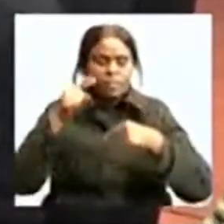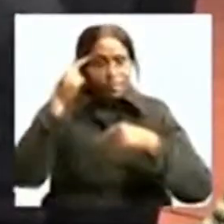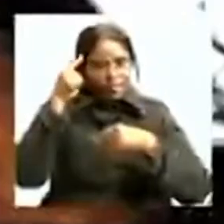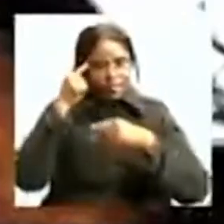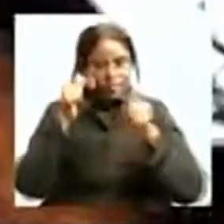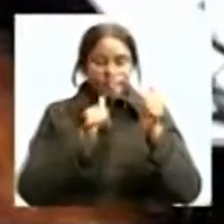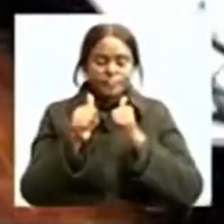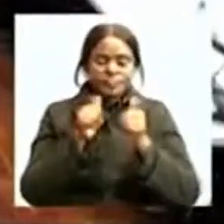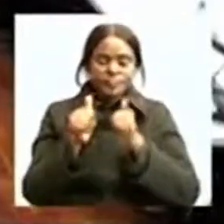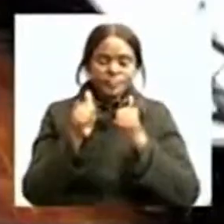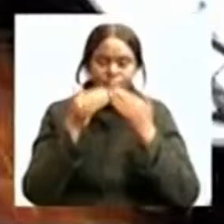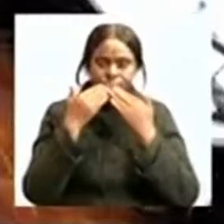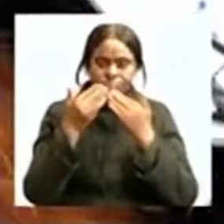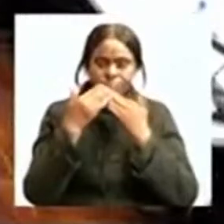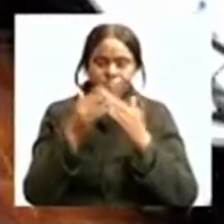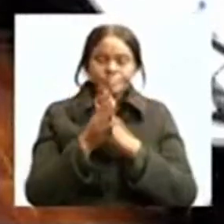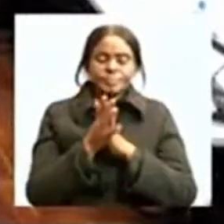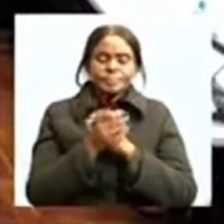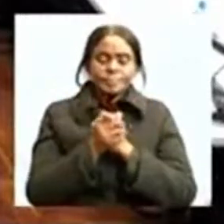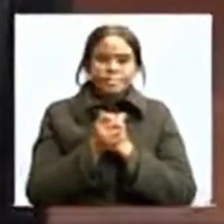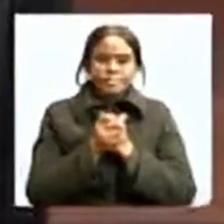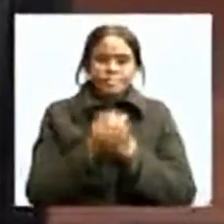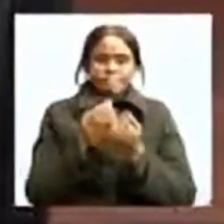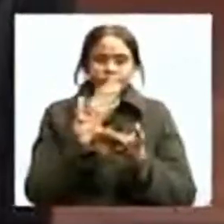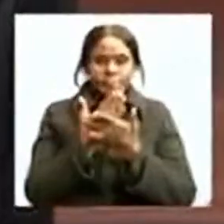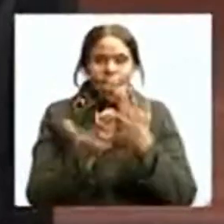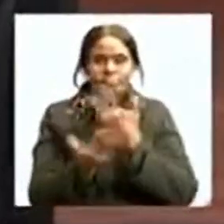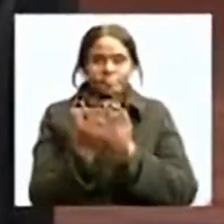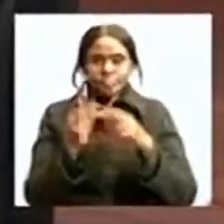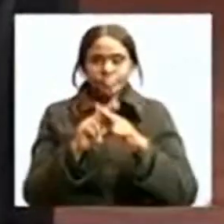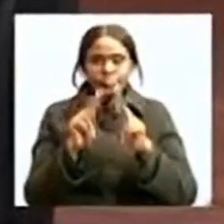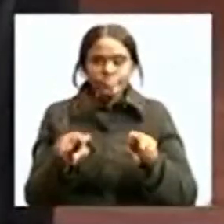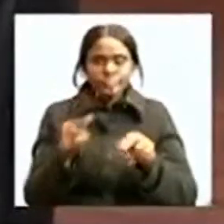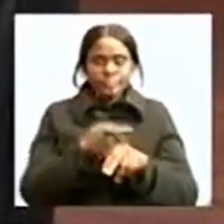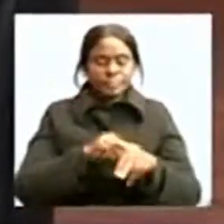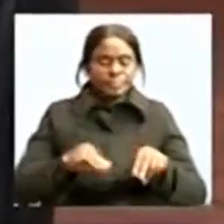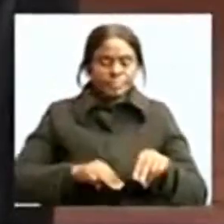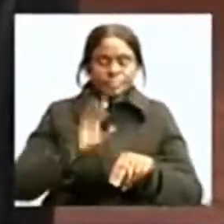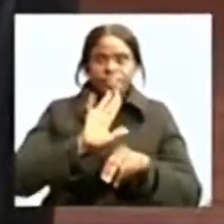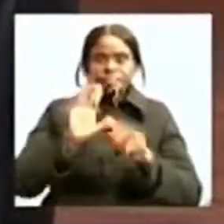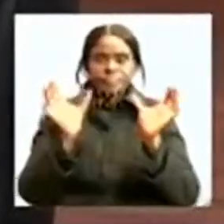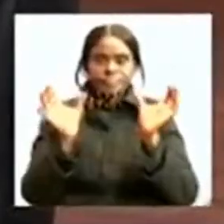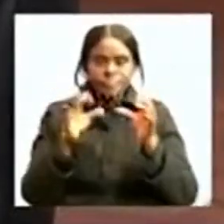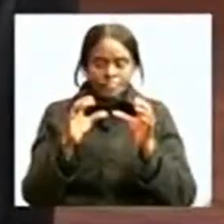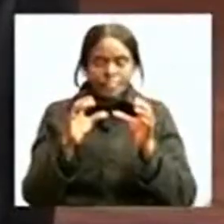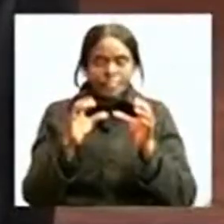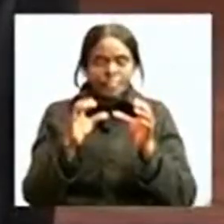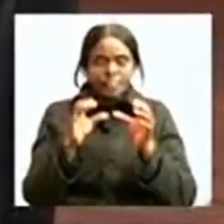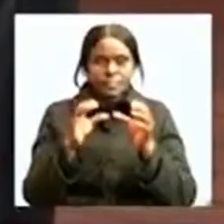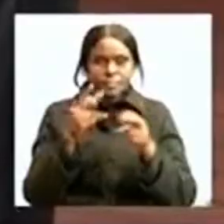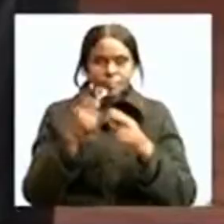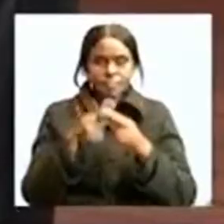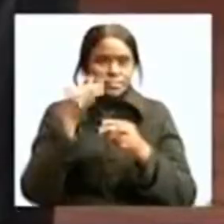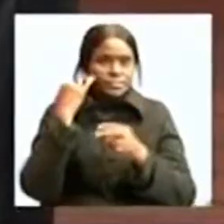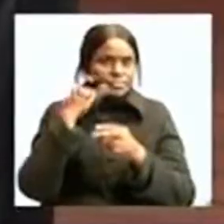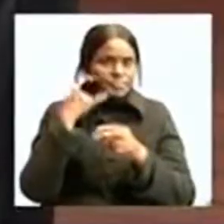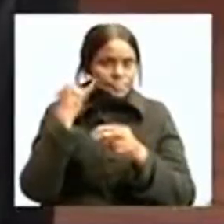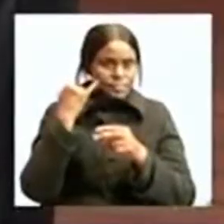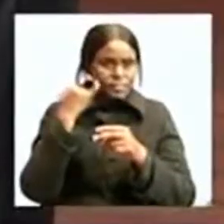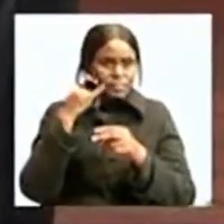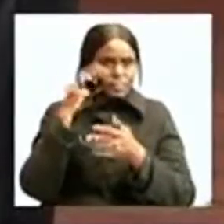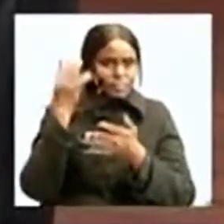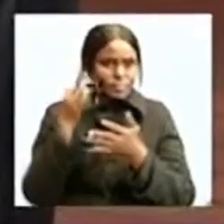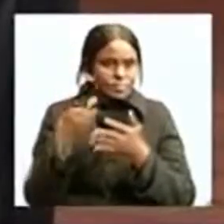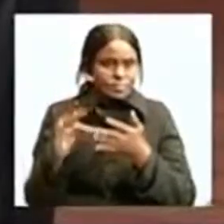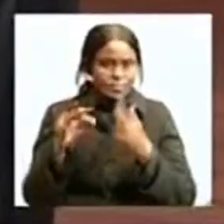Thank you. Good morning, Chairperson and members of your committee. I'm Julian Mlenga, the Clerk